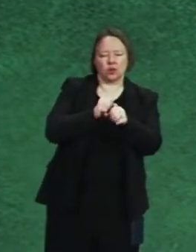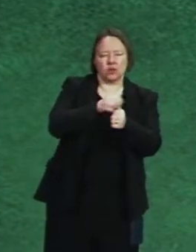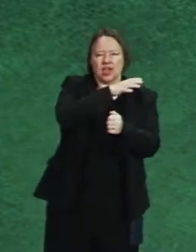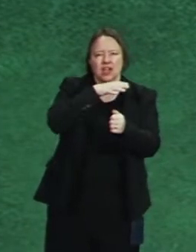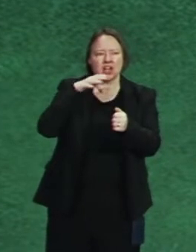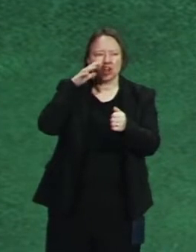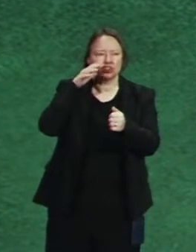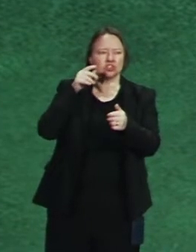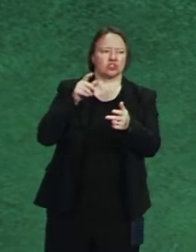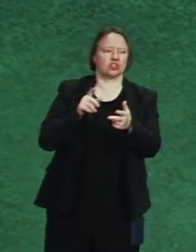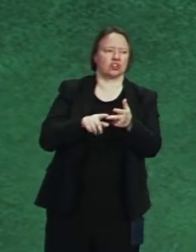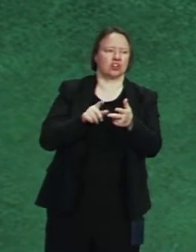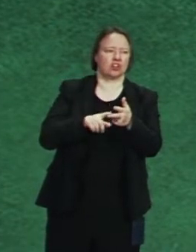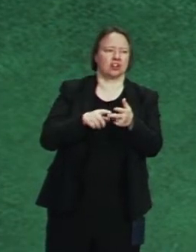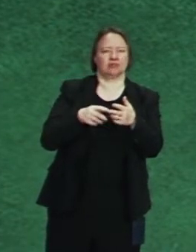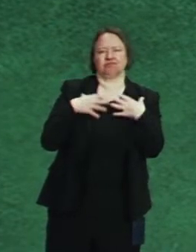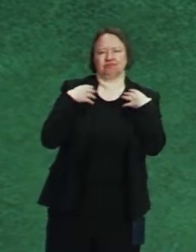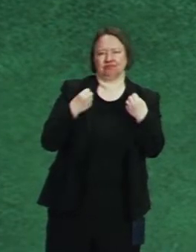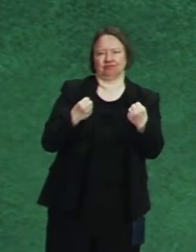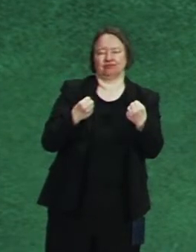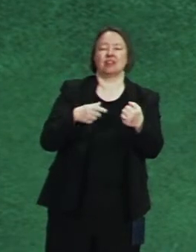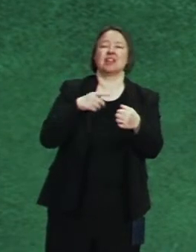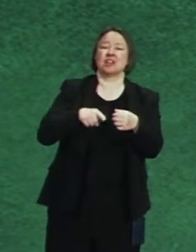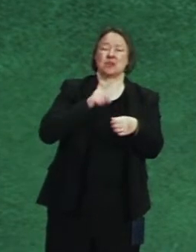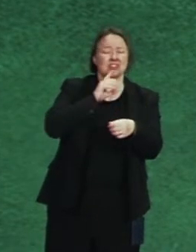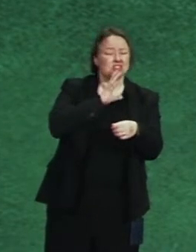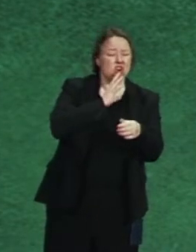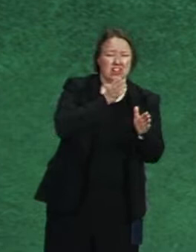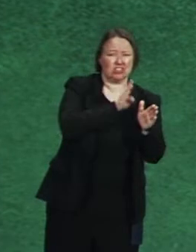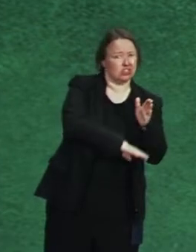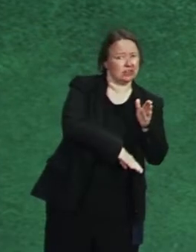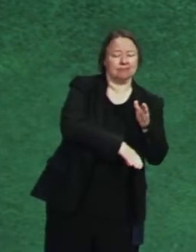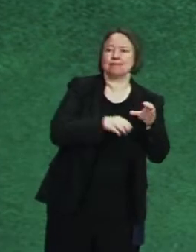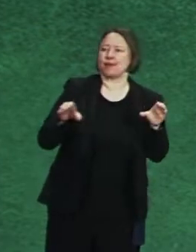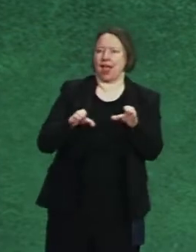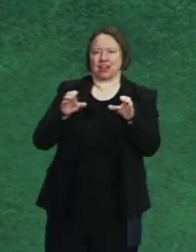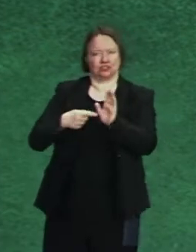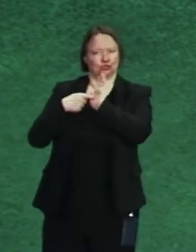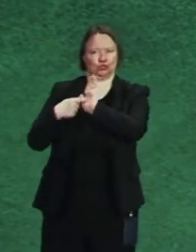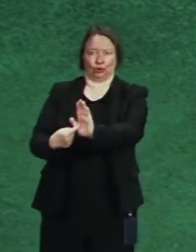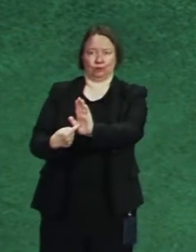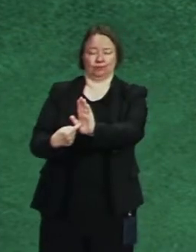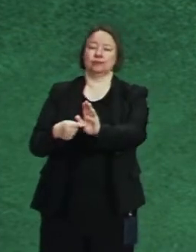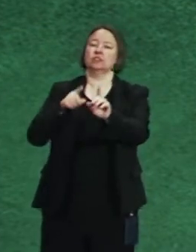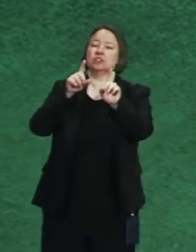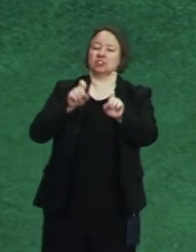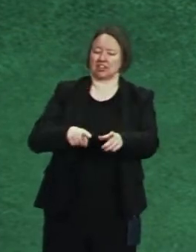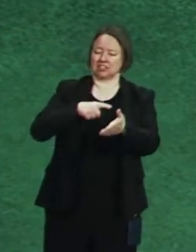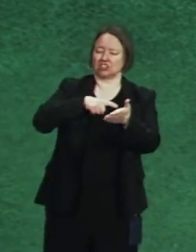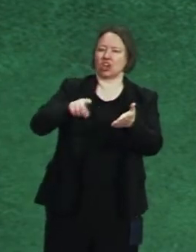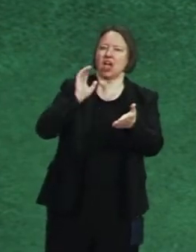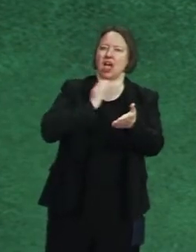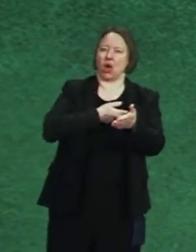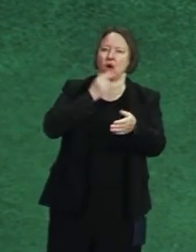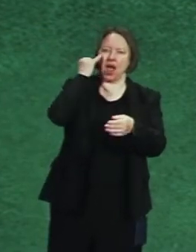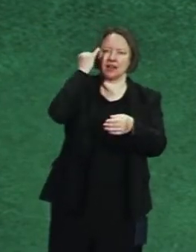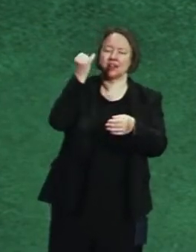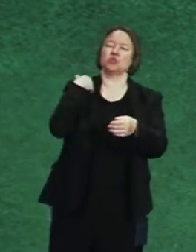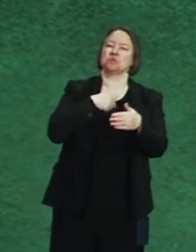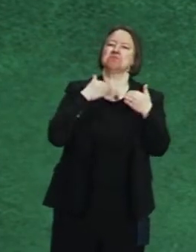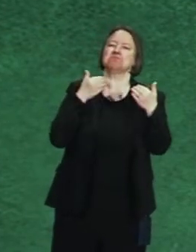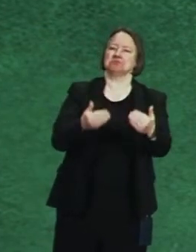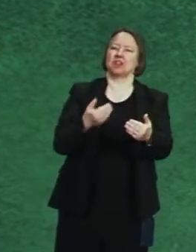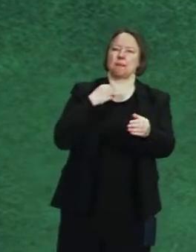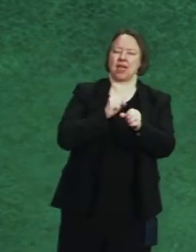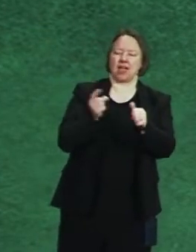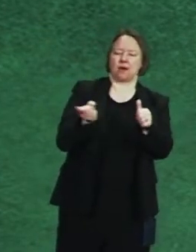others. Talk is cheap, actions are rather difficult. To test our idea, we have gone ahead to build a